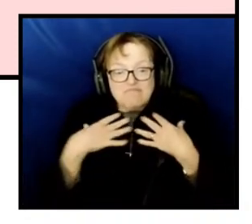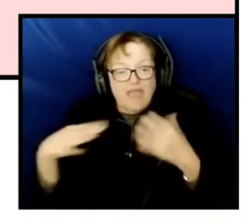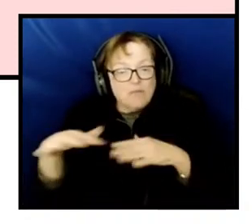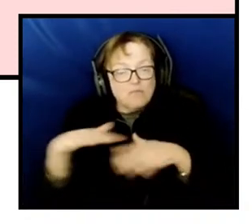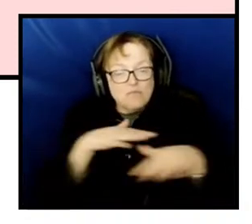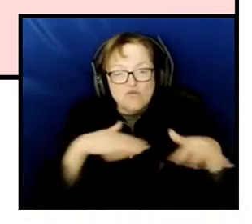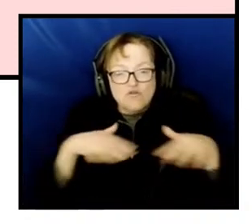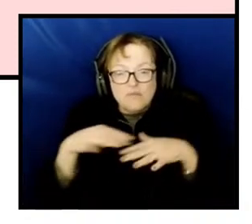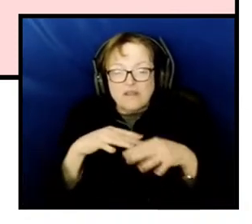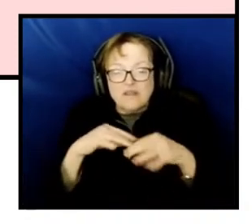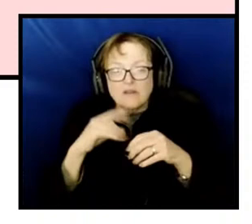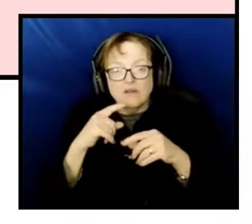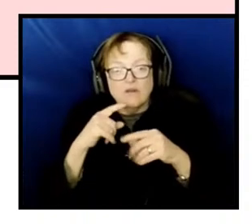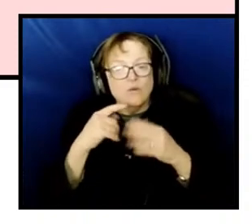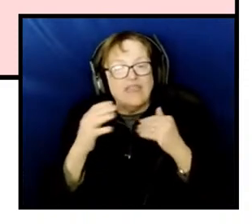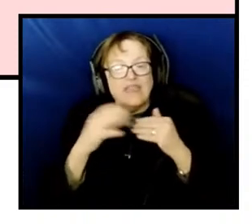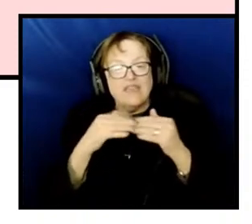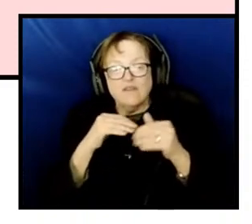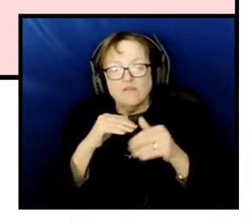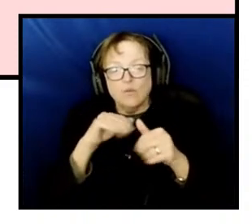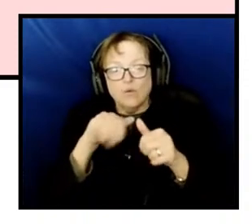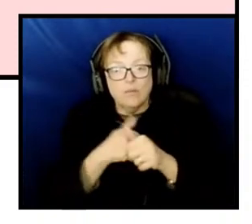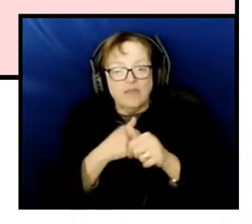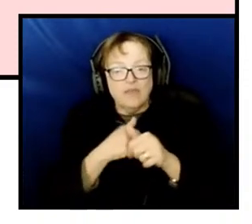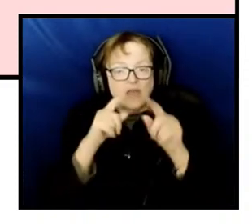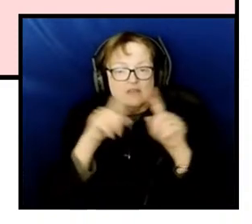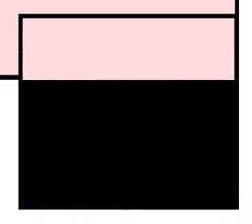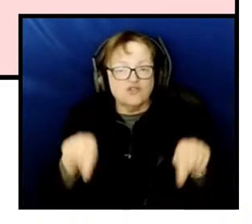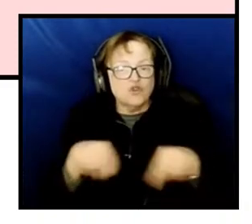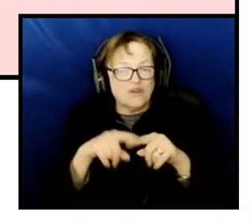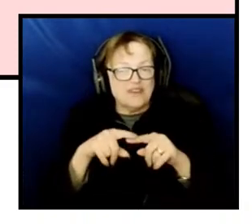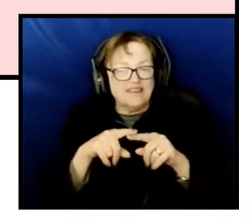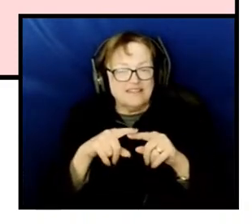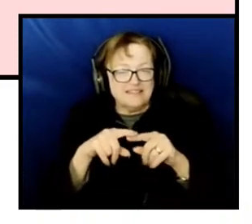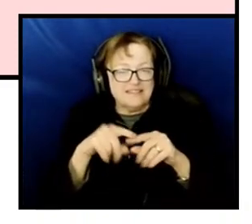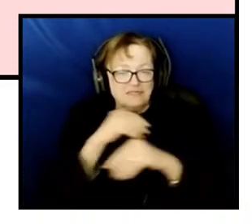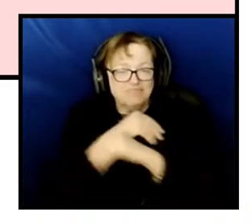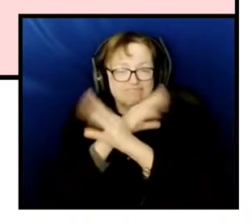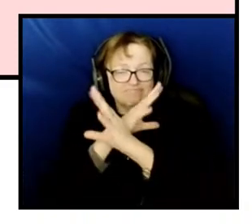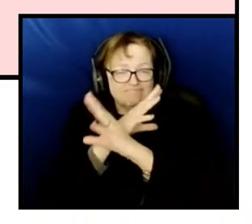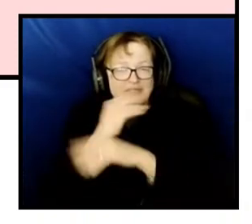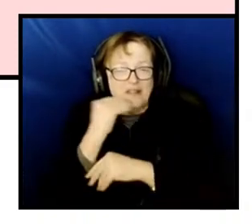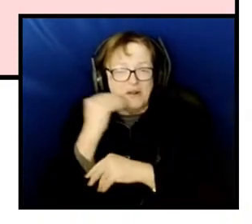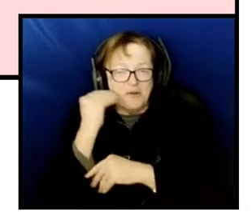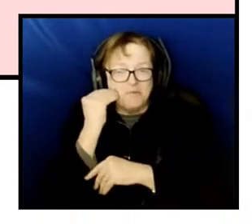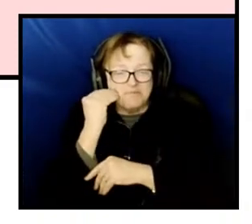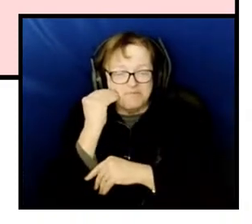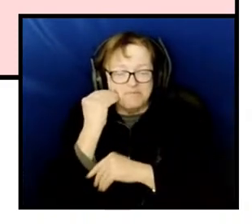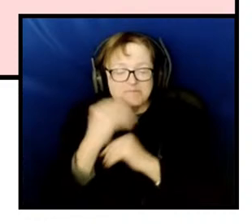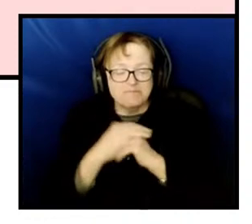are behind our screens in our respective homes and enjoying that from there.